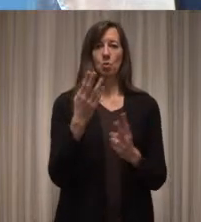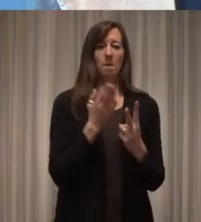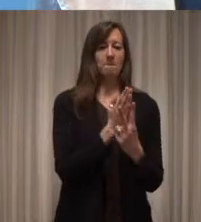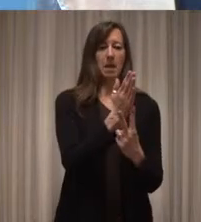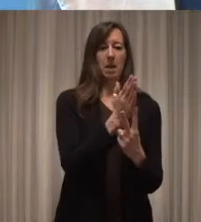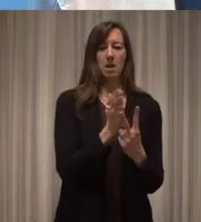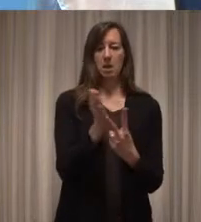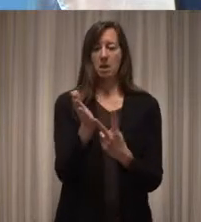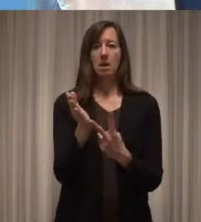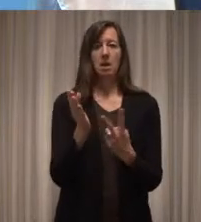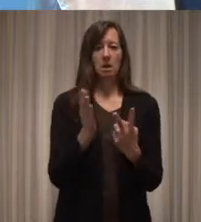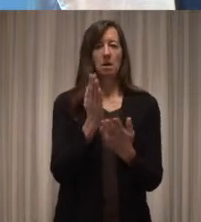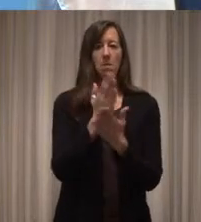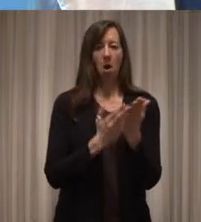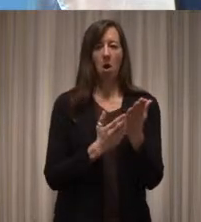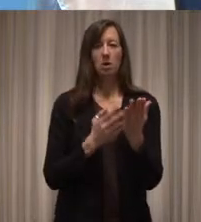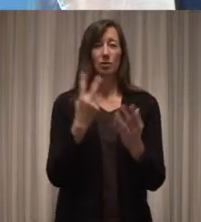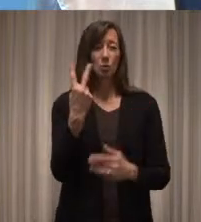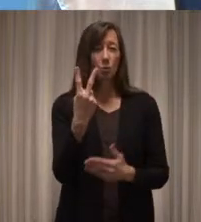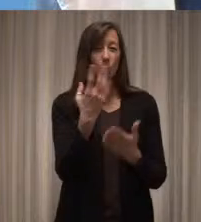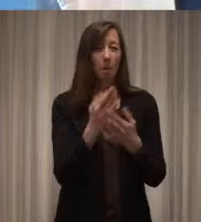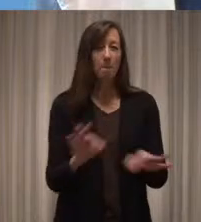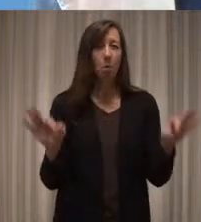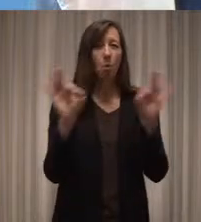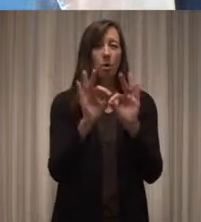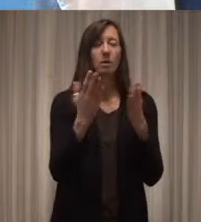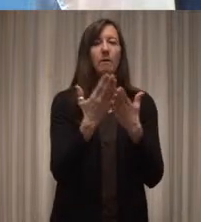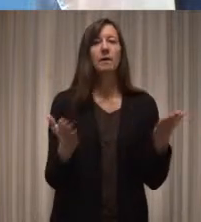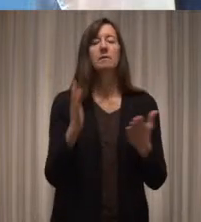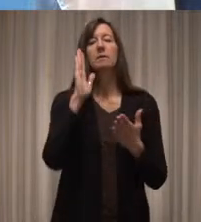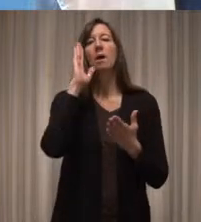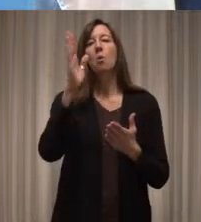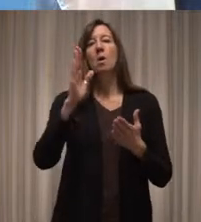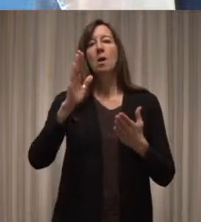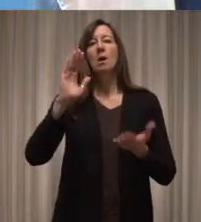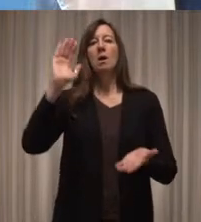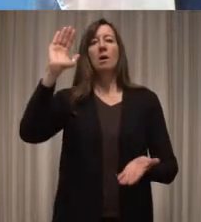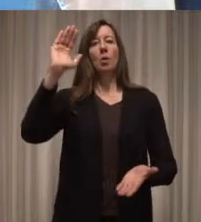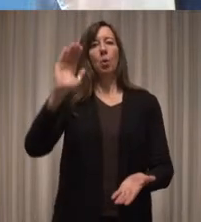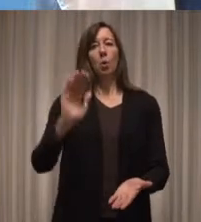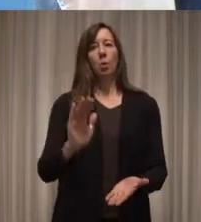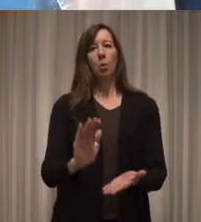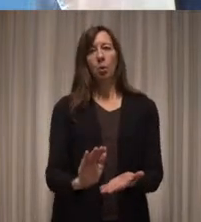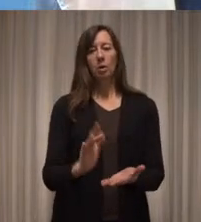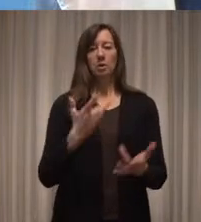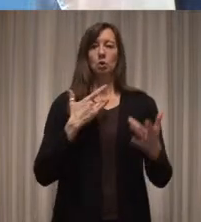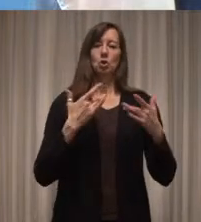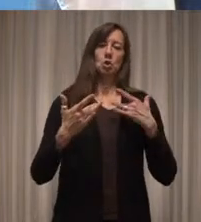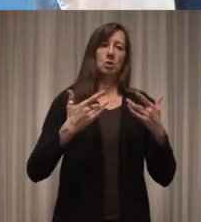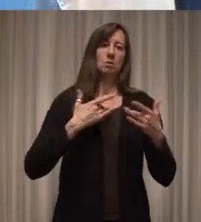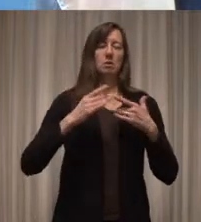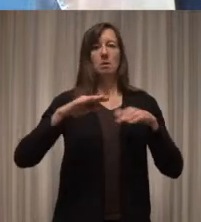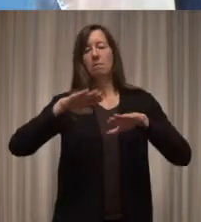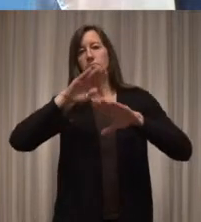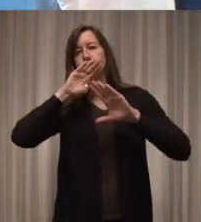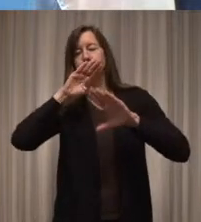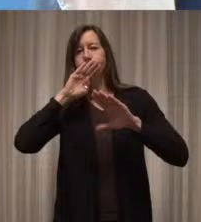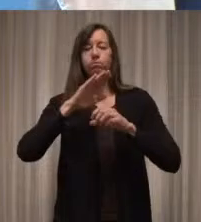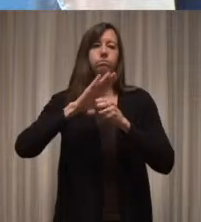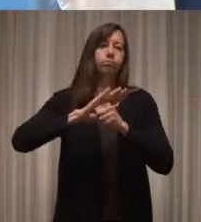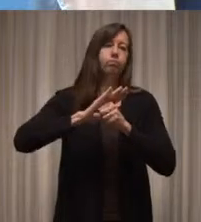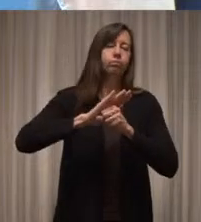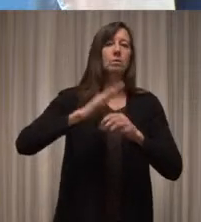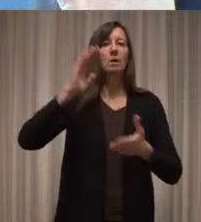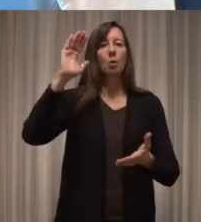think will significantly alleviate much of the concern and pressure and confusion that many